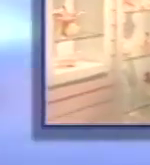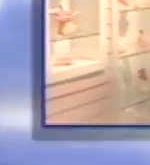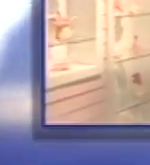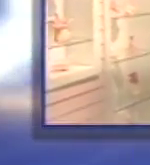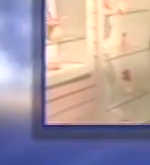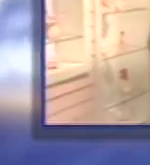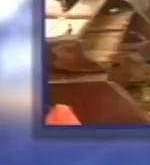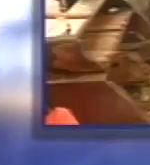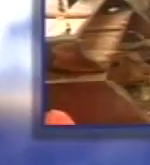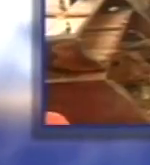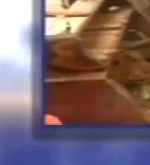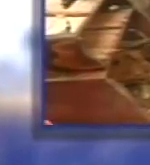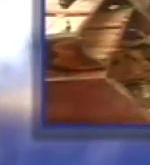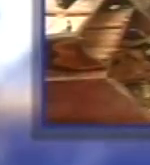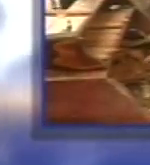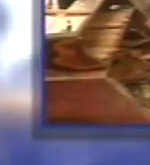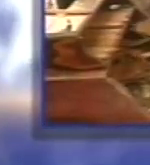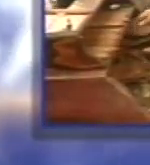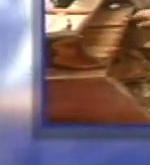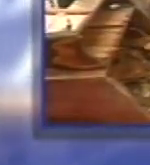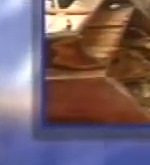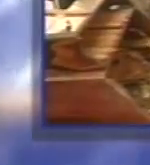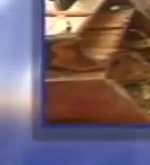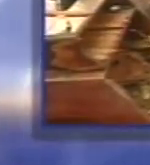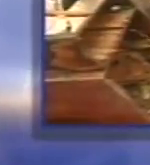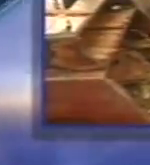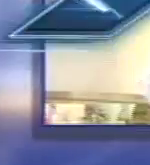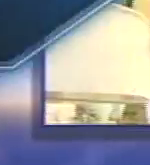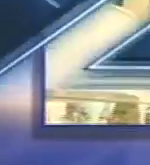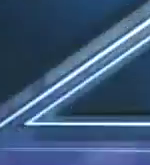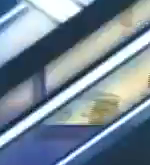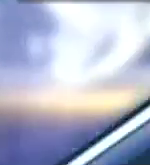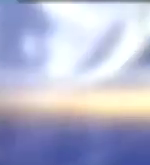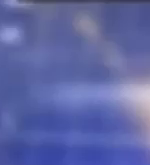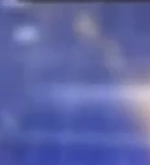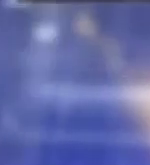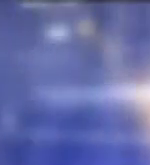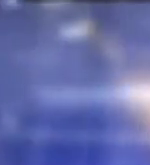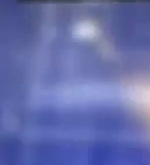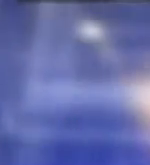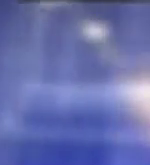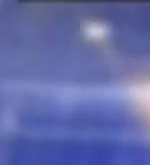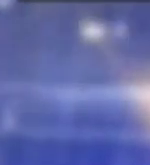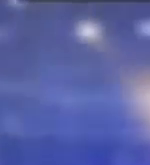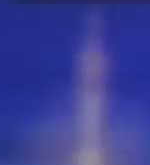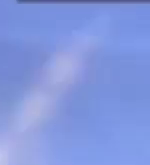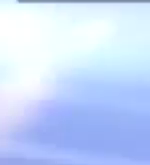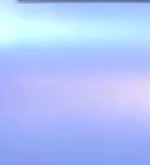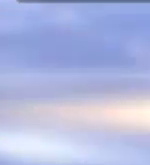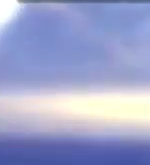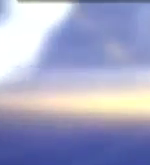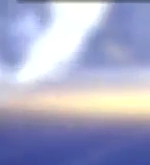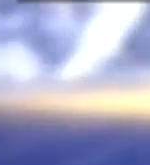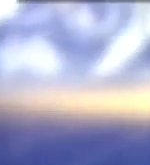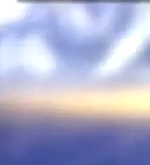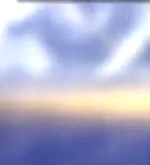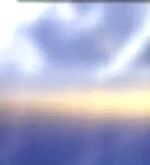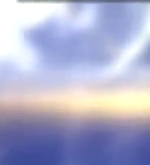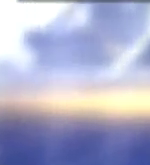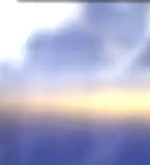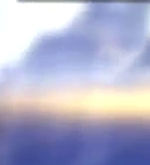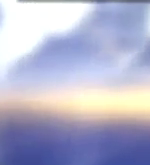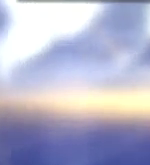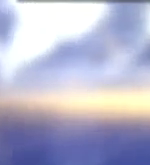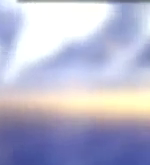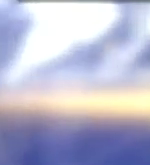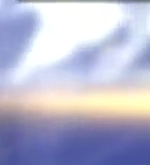Service Quality were conducted to determine overall and traveler satisfaction. The local daily reporting that 3 members of the Bahamas Institute of